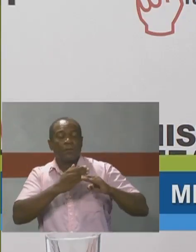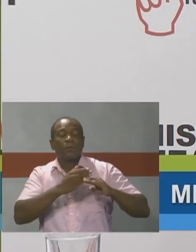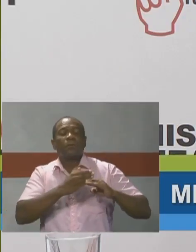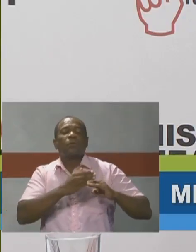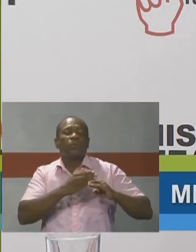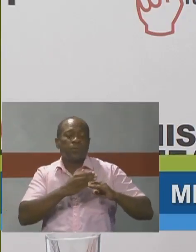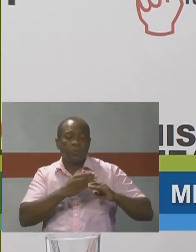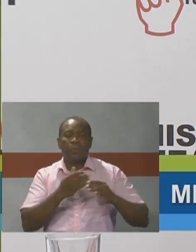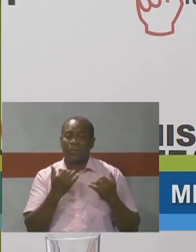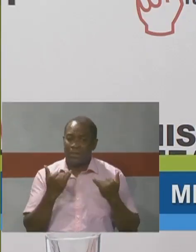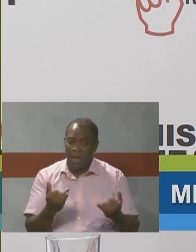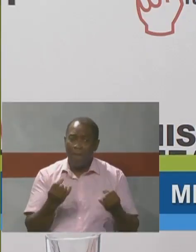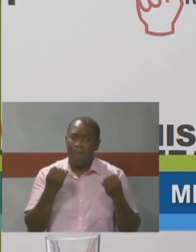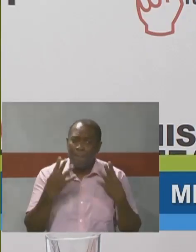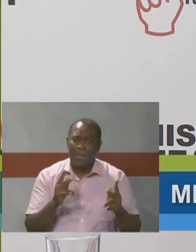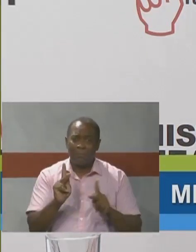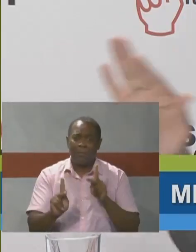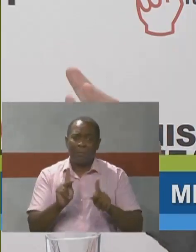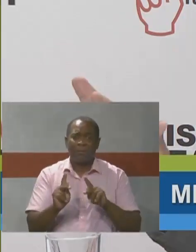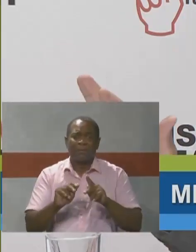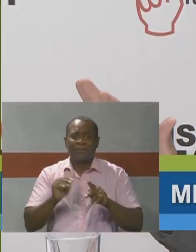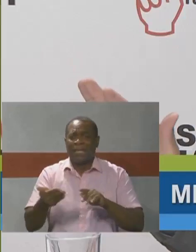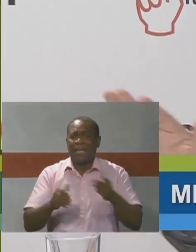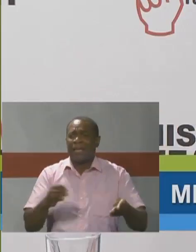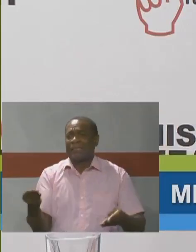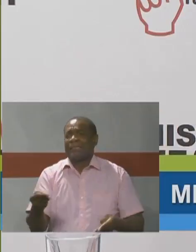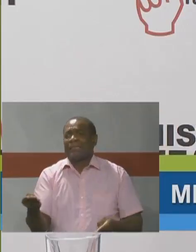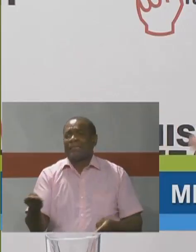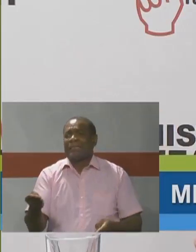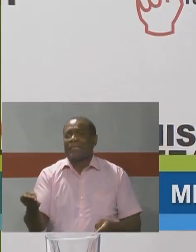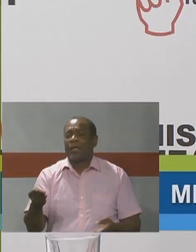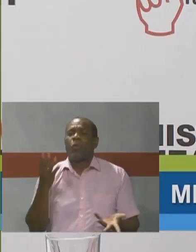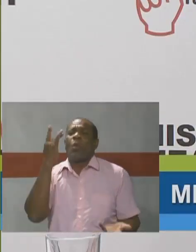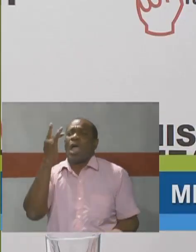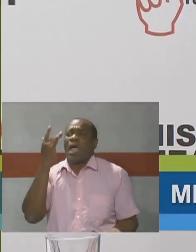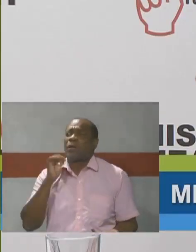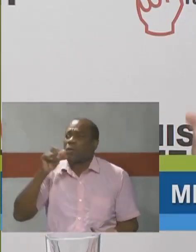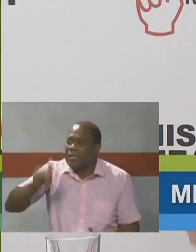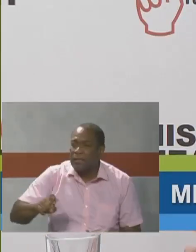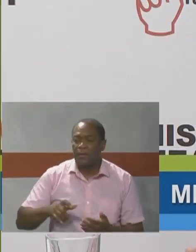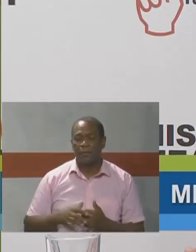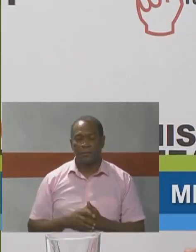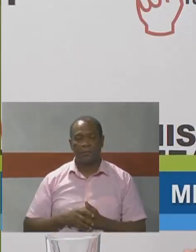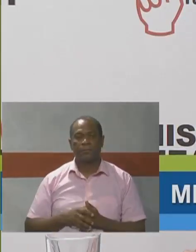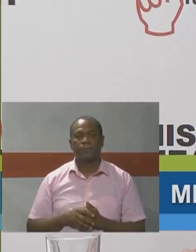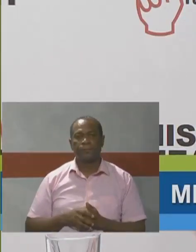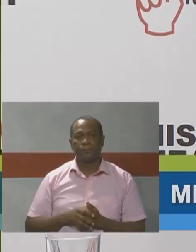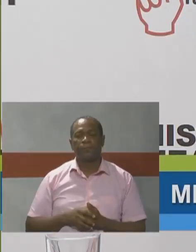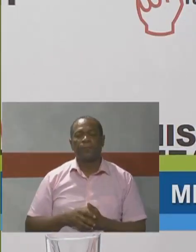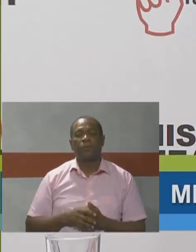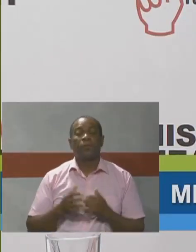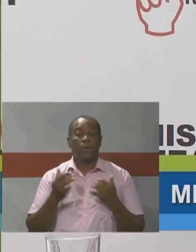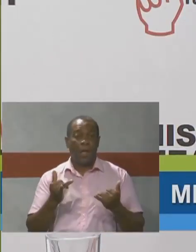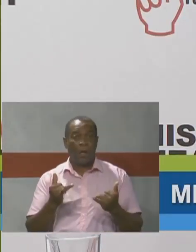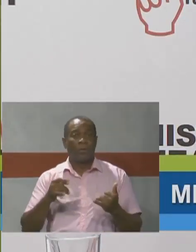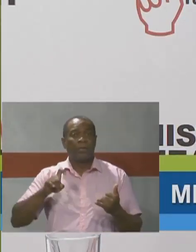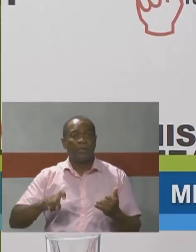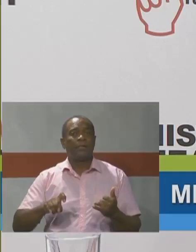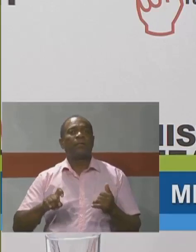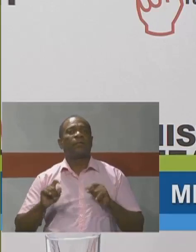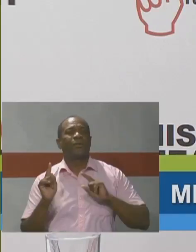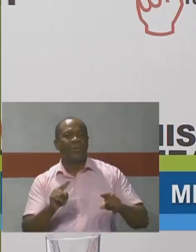measures, masking, washing hands, distancing as far as humanly possible, and getting vaccinated. Those are the